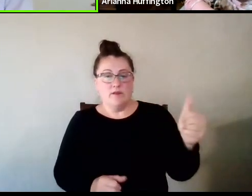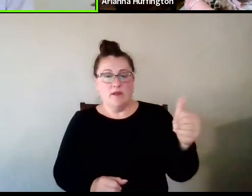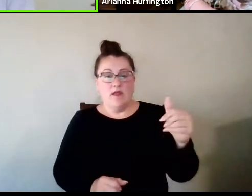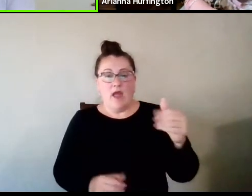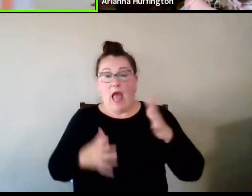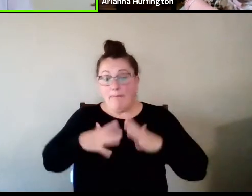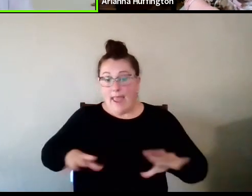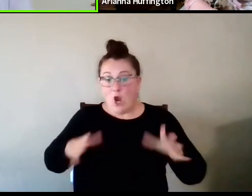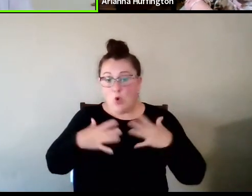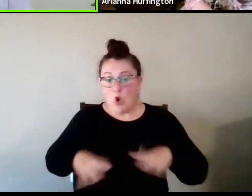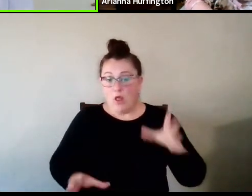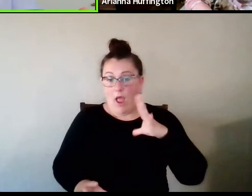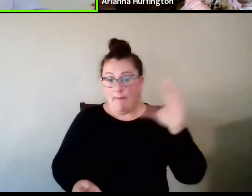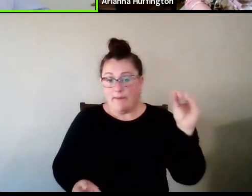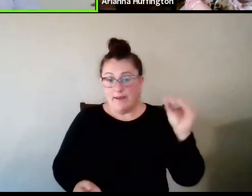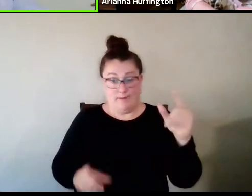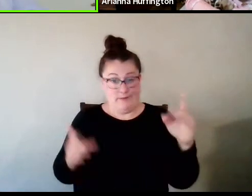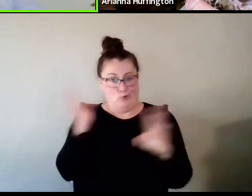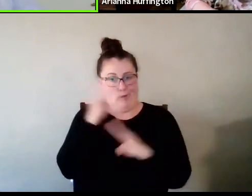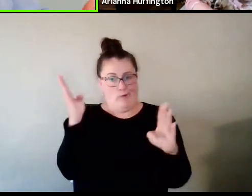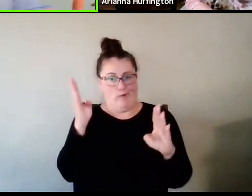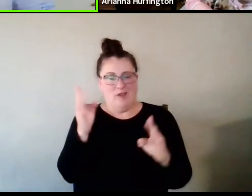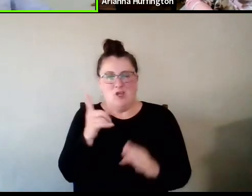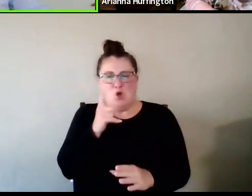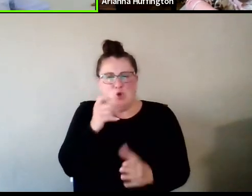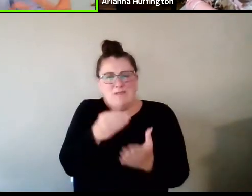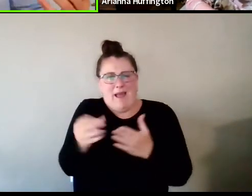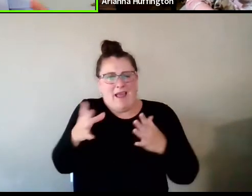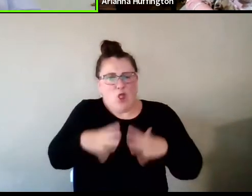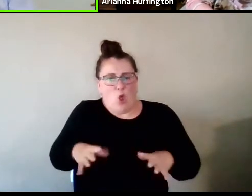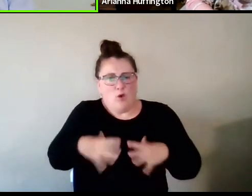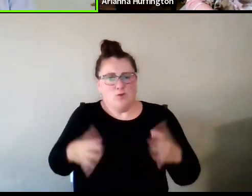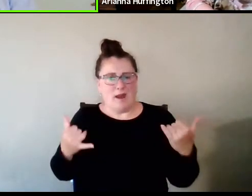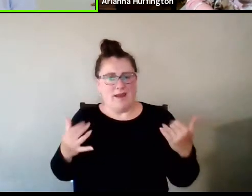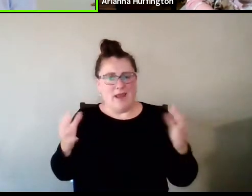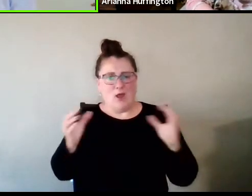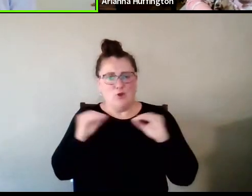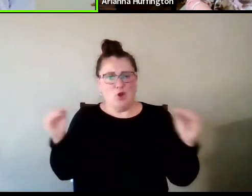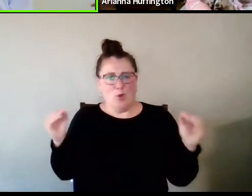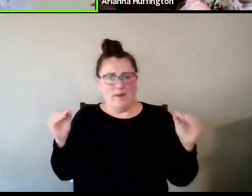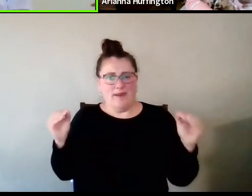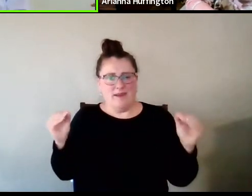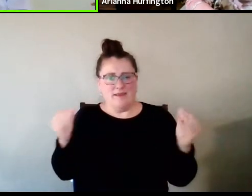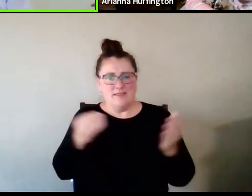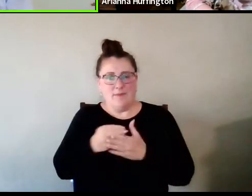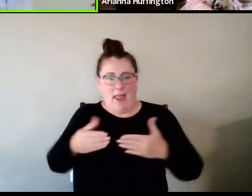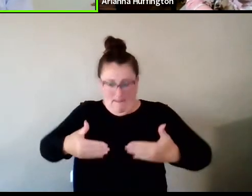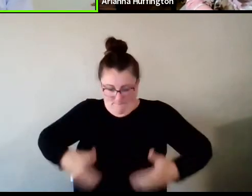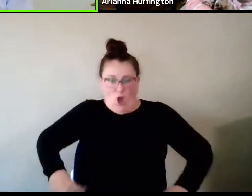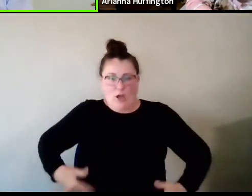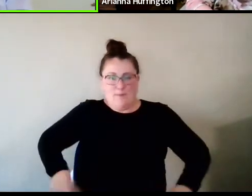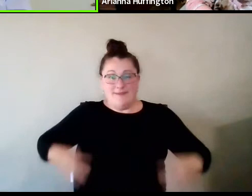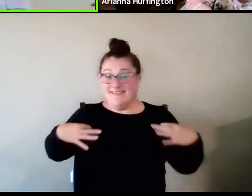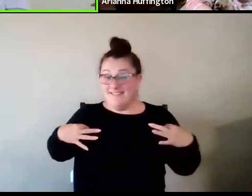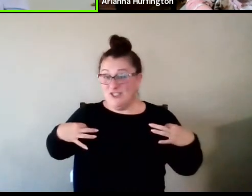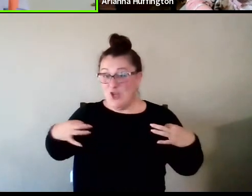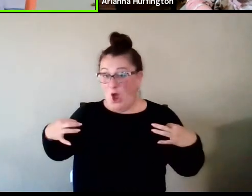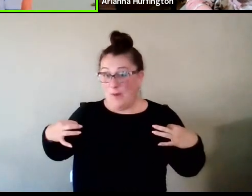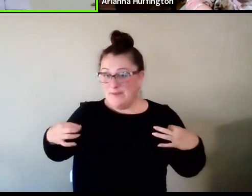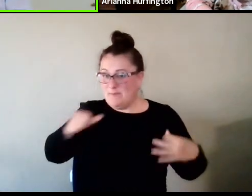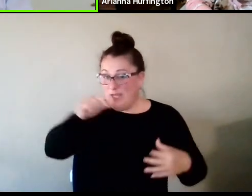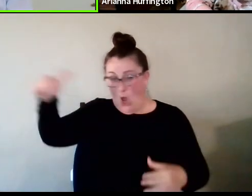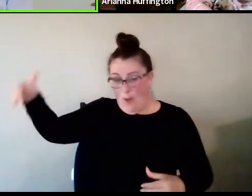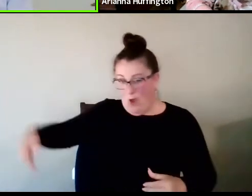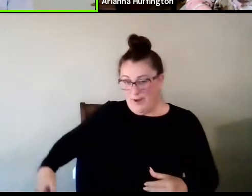company, you know, you'd be in trouble because who's buying clothes now? Certainly nobody's buying bottoms, right? Maybe tops, but no bottoms. But